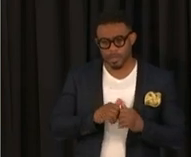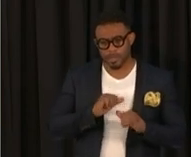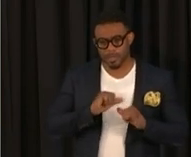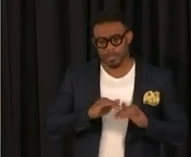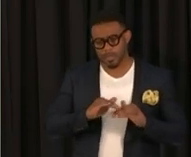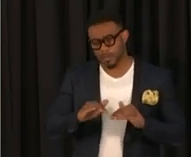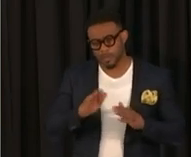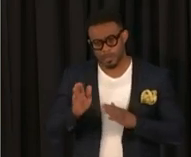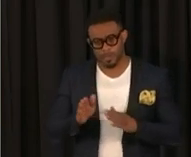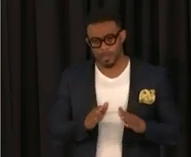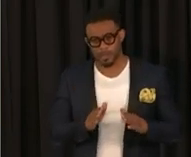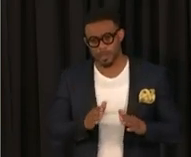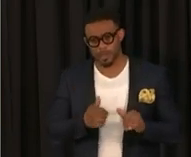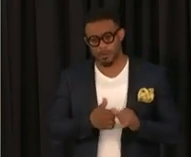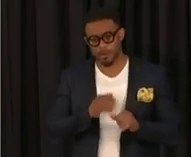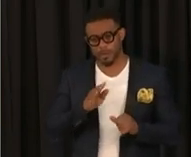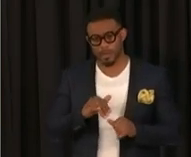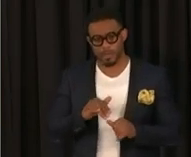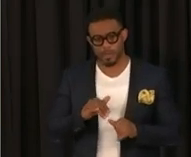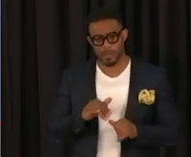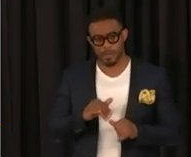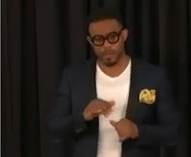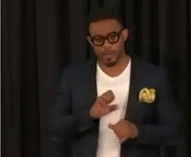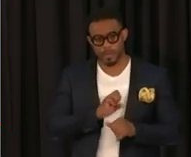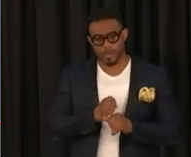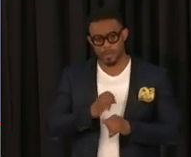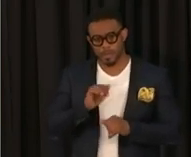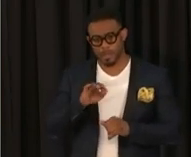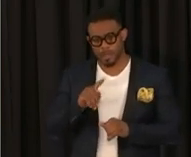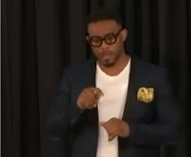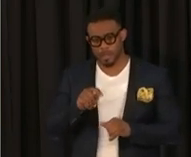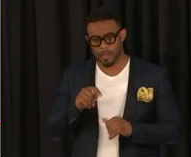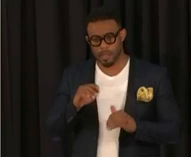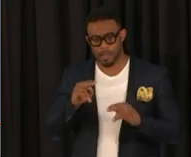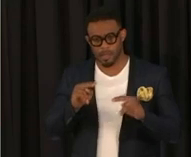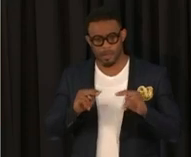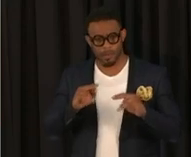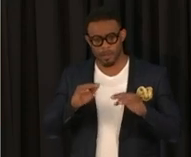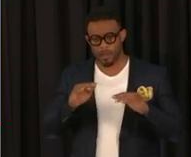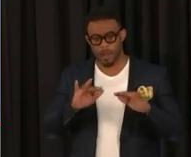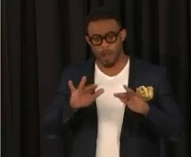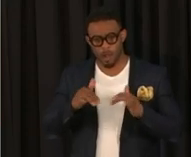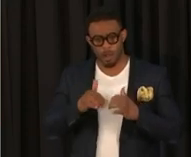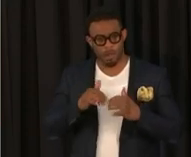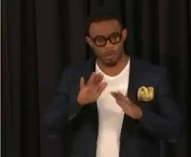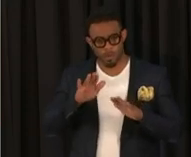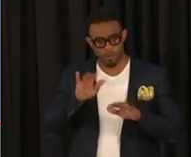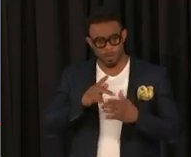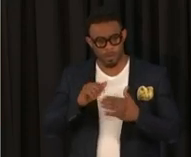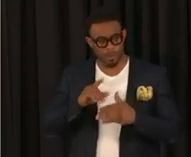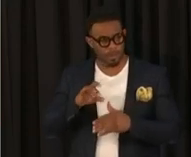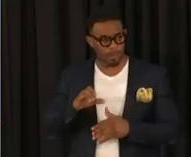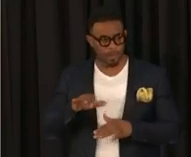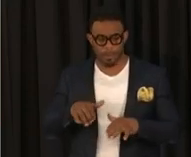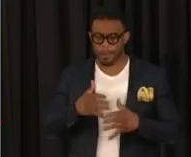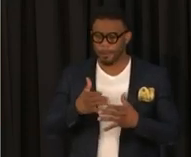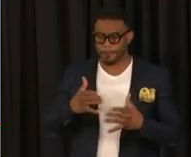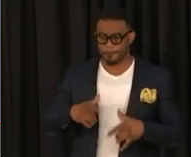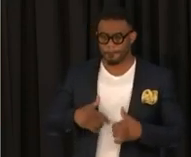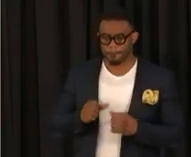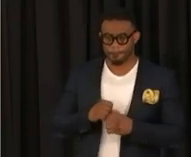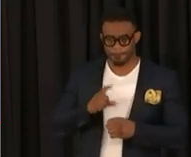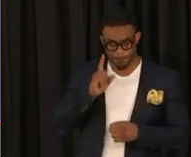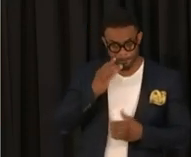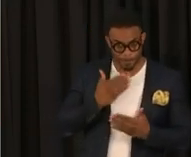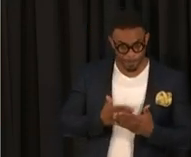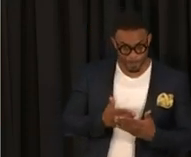with a sustainability plan followed by an energy audit and leverage all the wonderful programs that are here in the district. It takes a lot of lighting